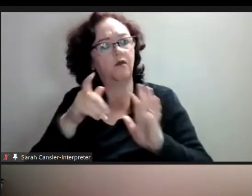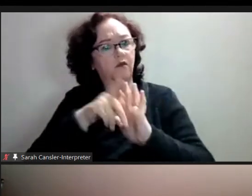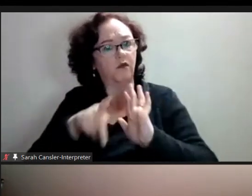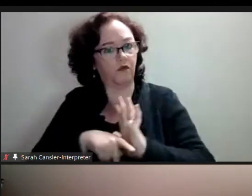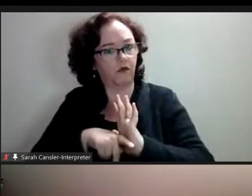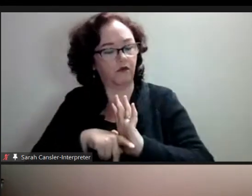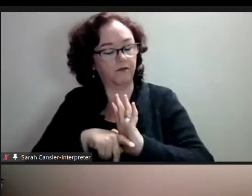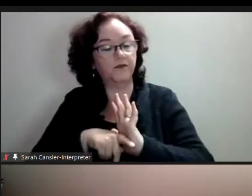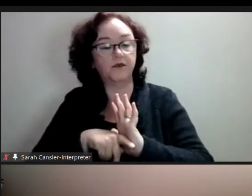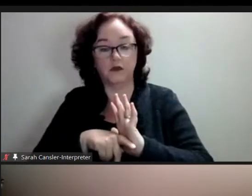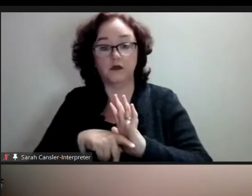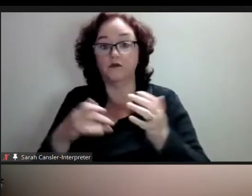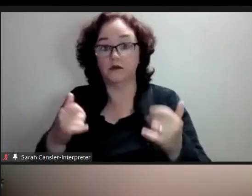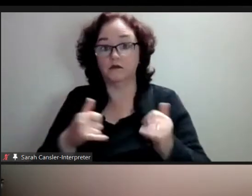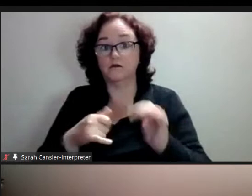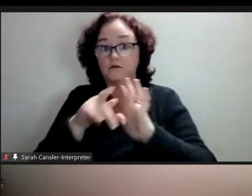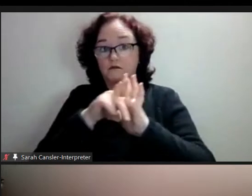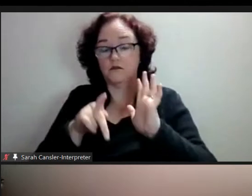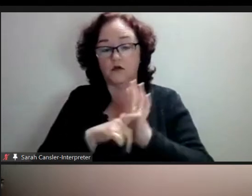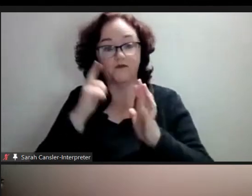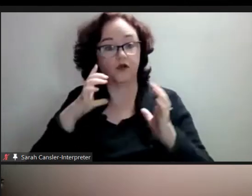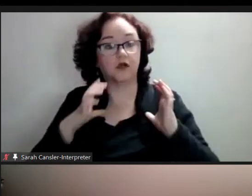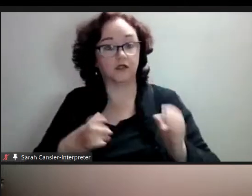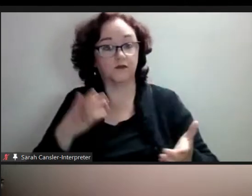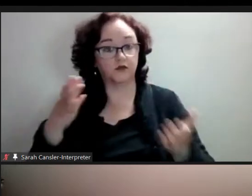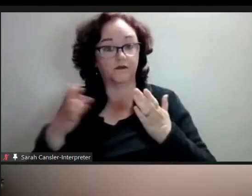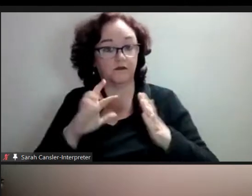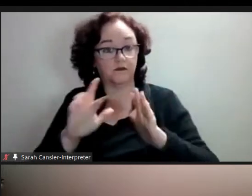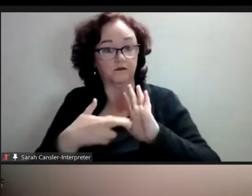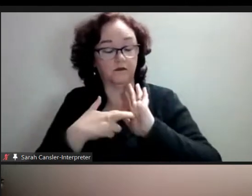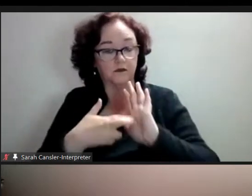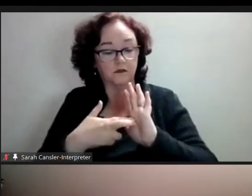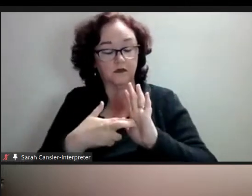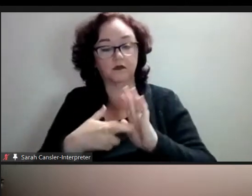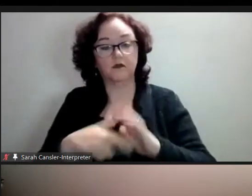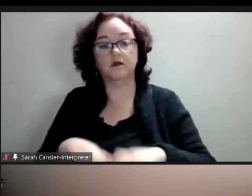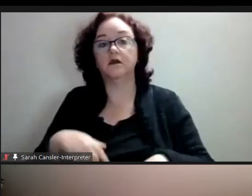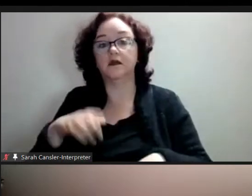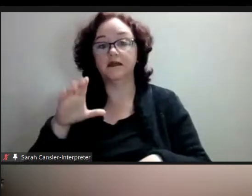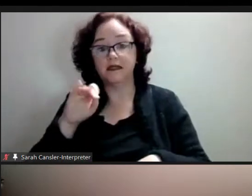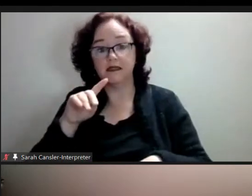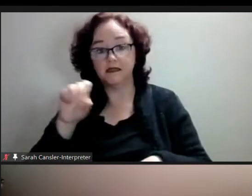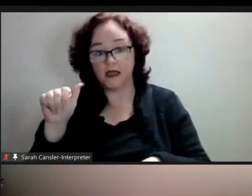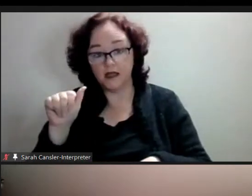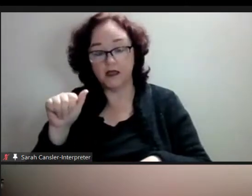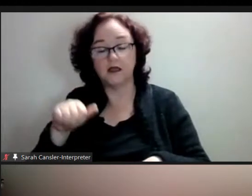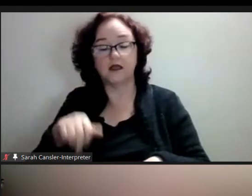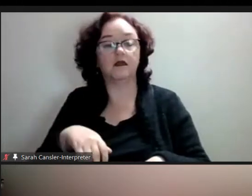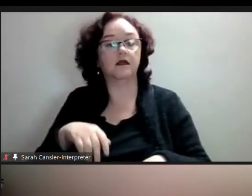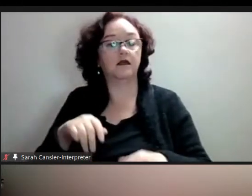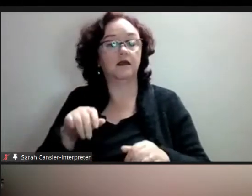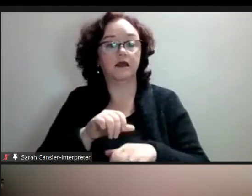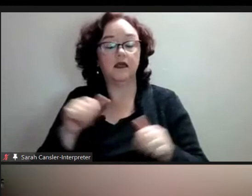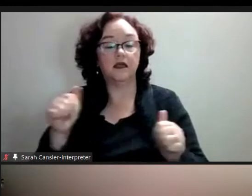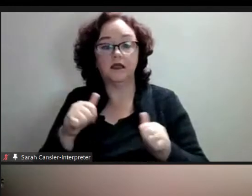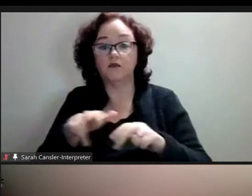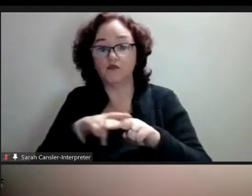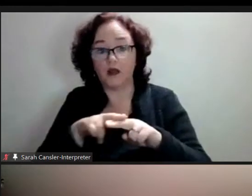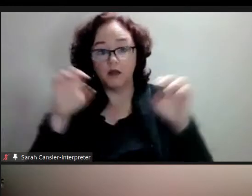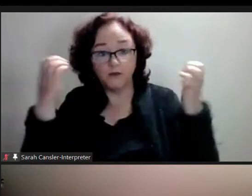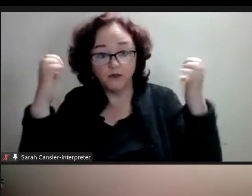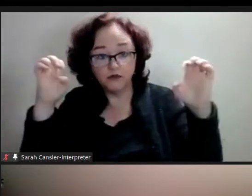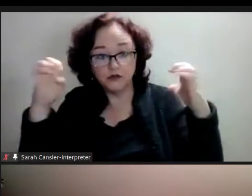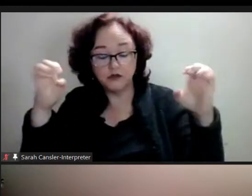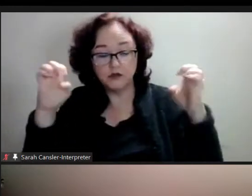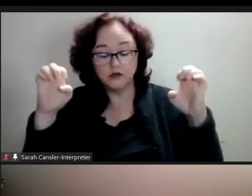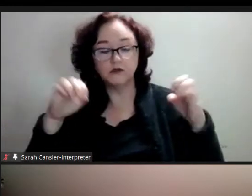that we currently have in place for customer service representatives, customer service CSAs, any event of any rail emergencies, and